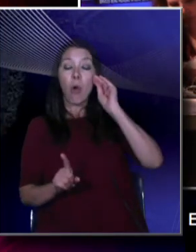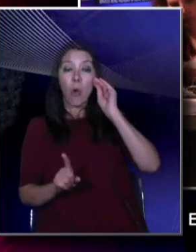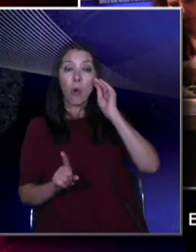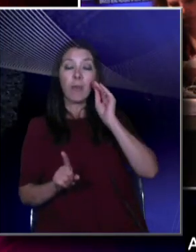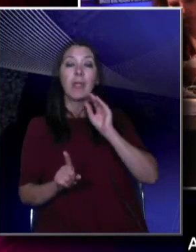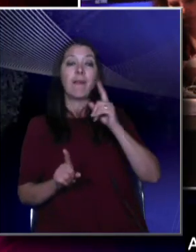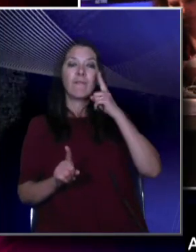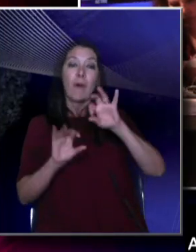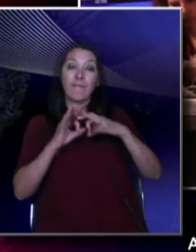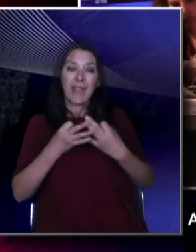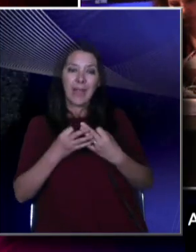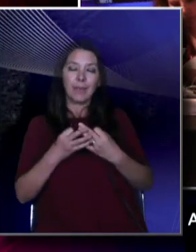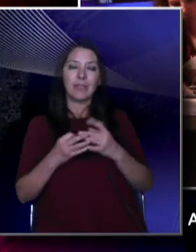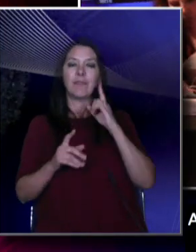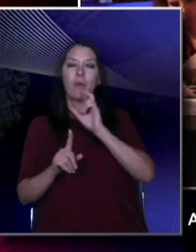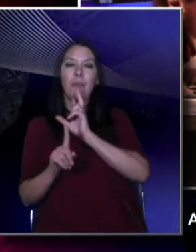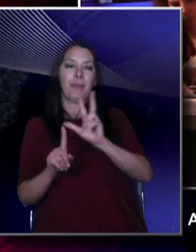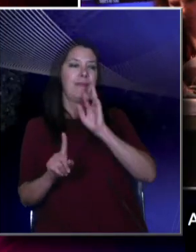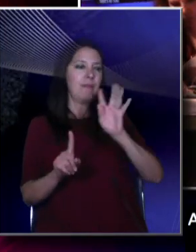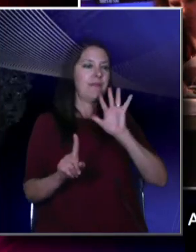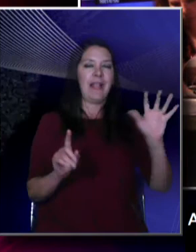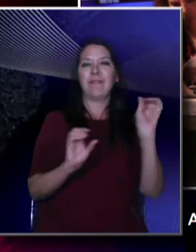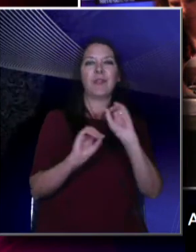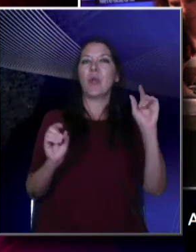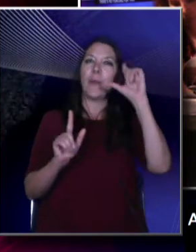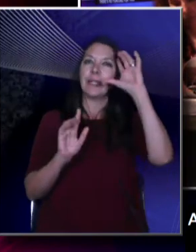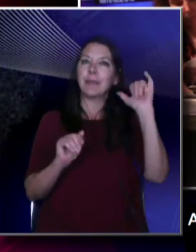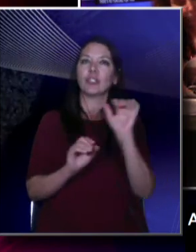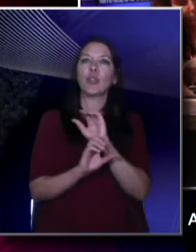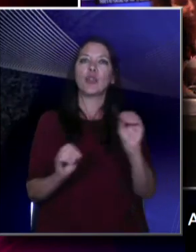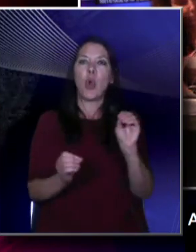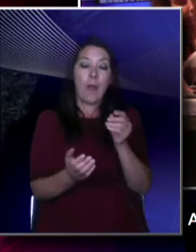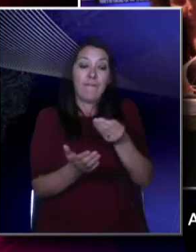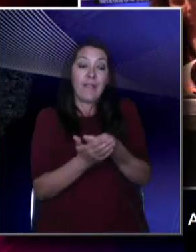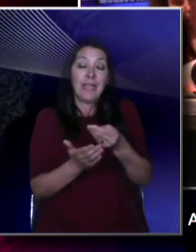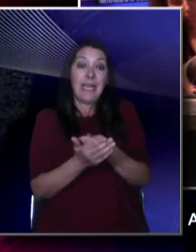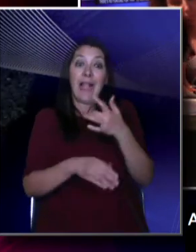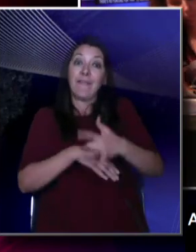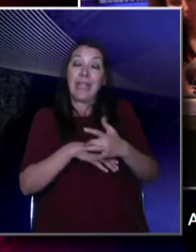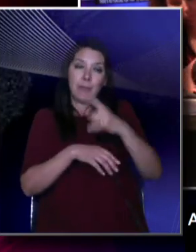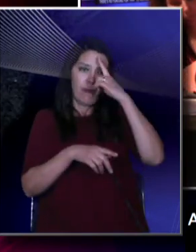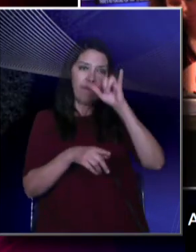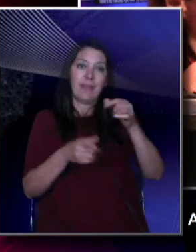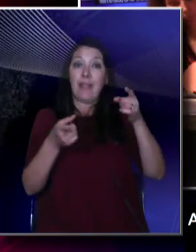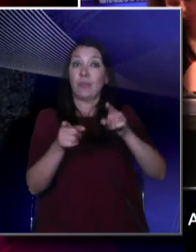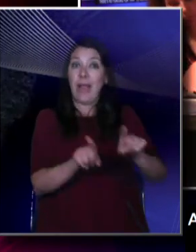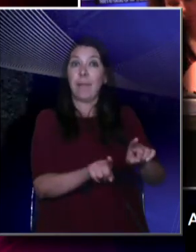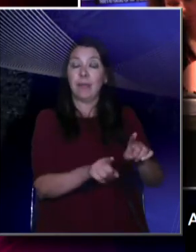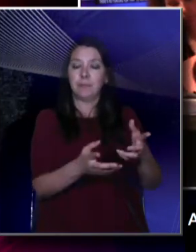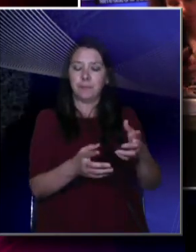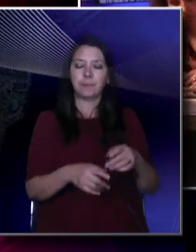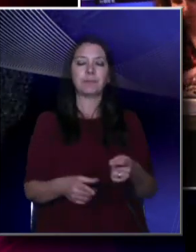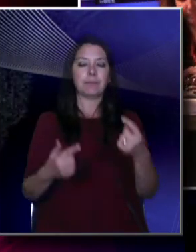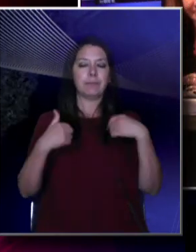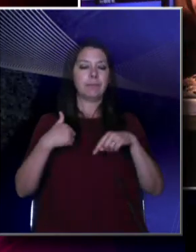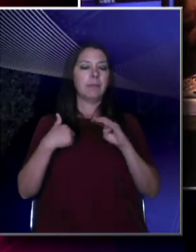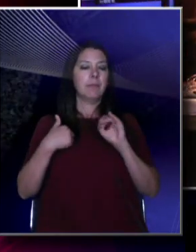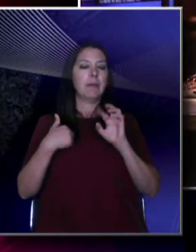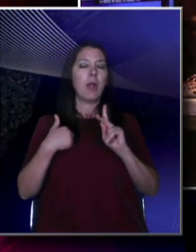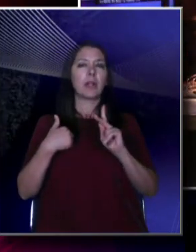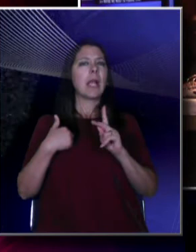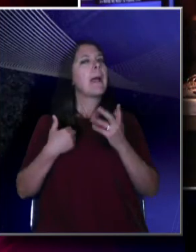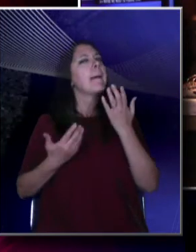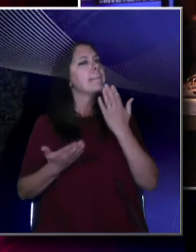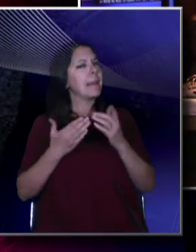no funding for that to happen as well. Well, maybe we need to figure that out,